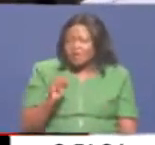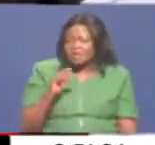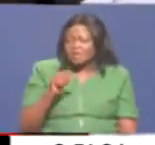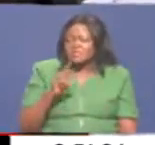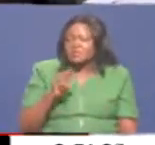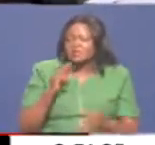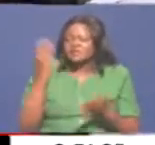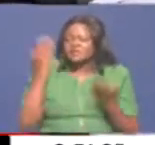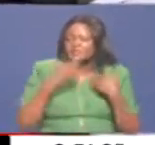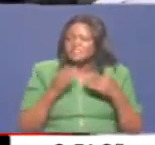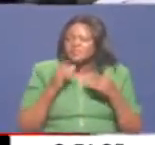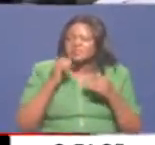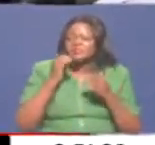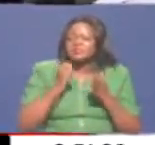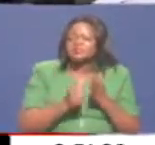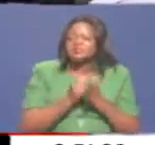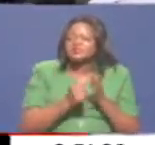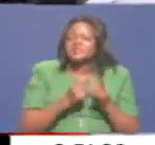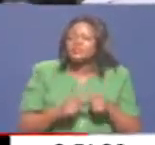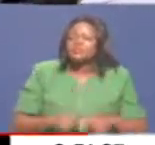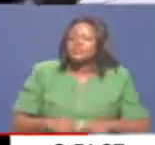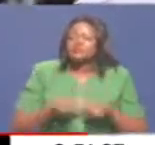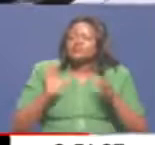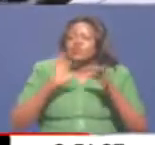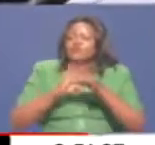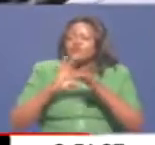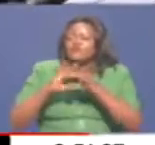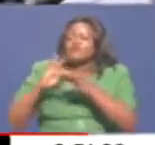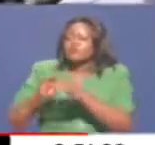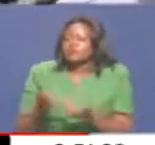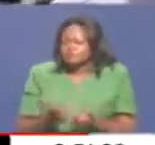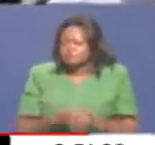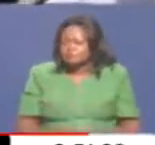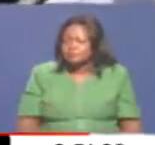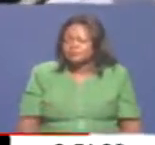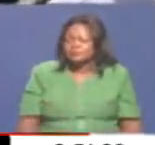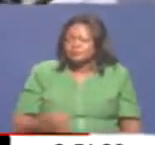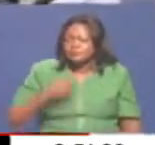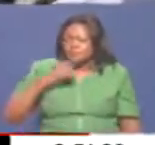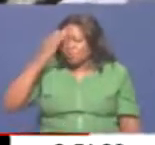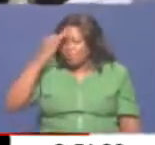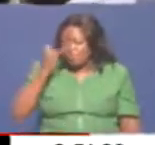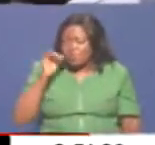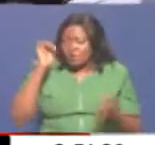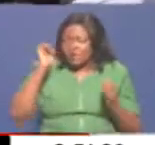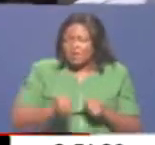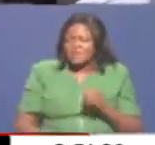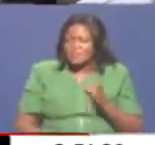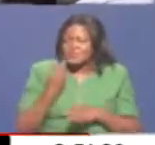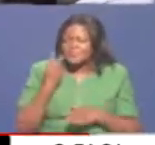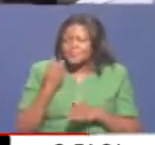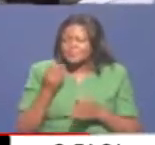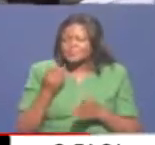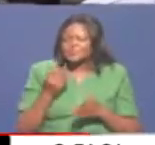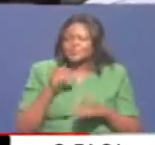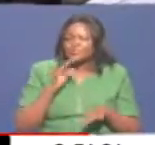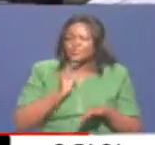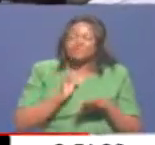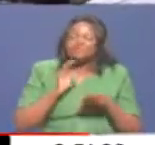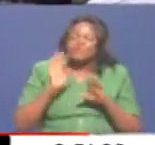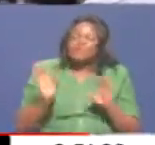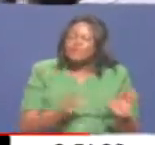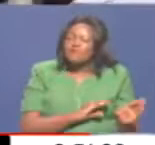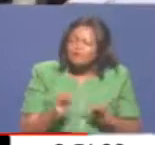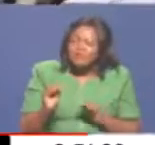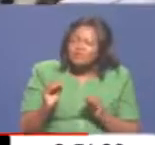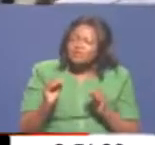Naivasha. And we want connectivity to MGR so that we can create efficiency of movement of cargo from the